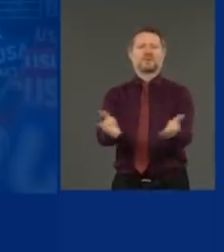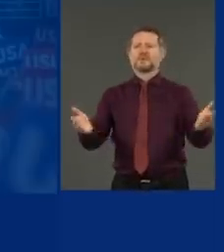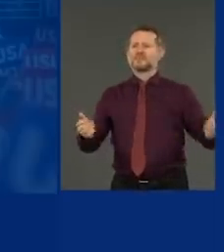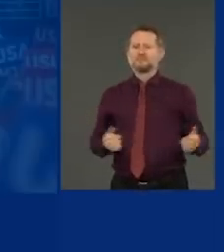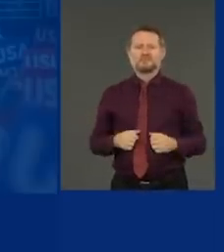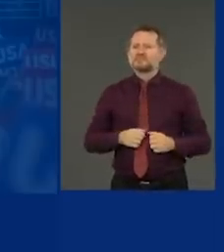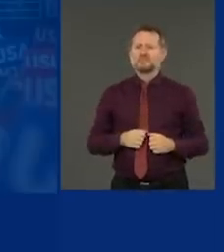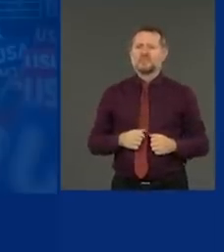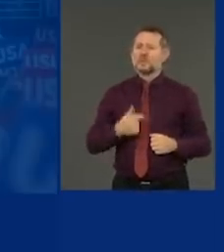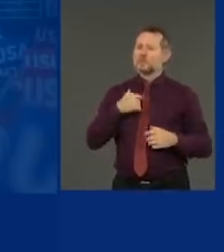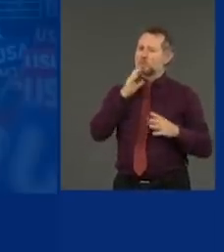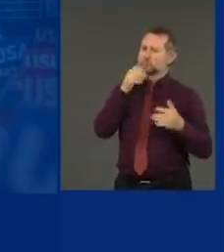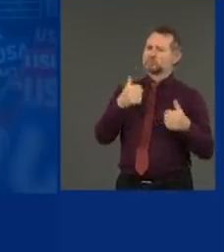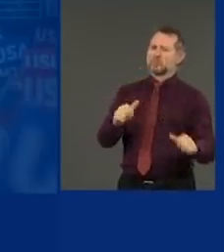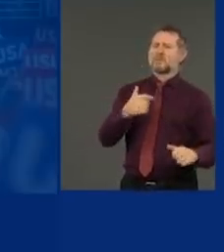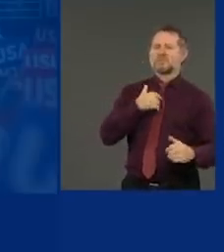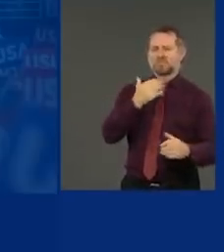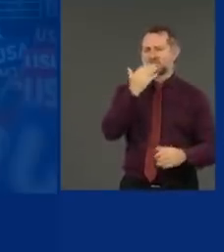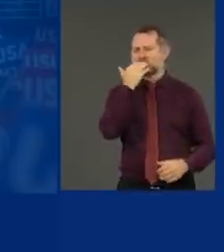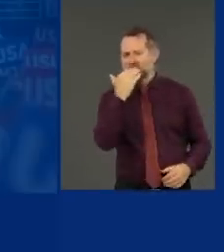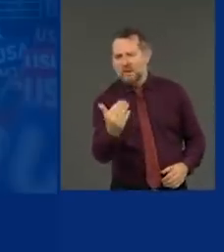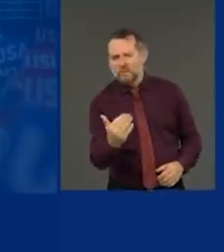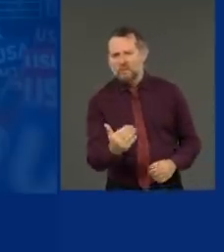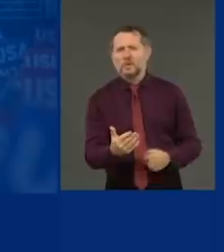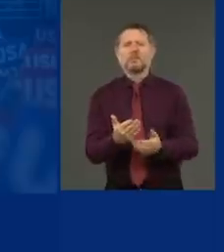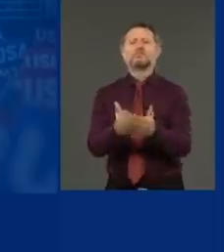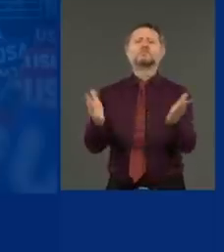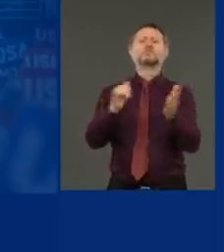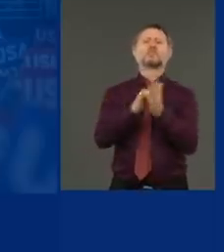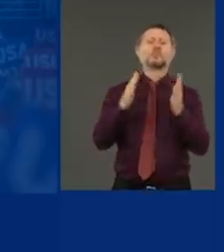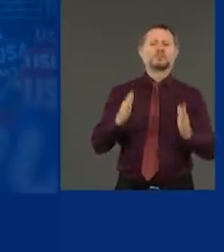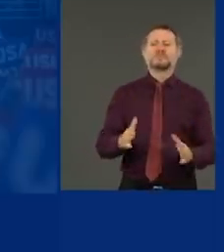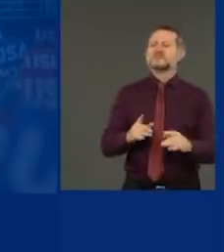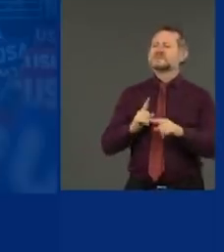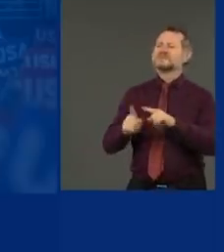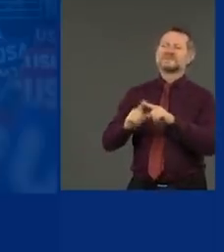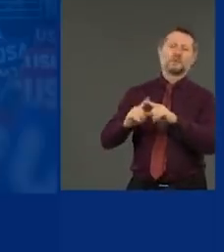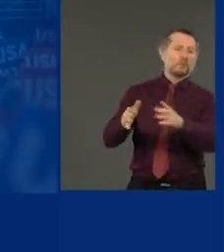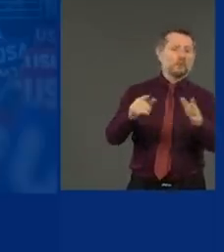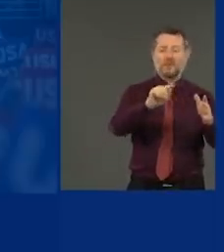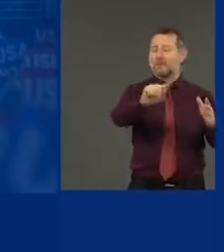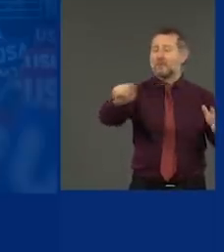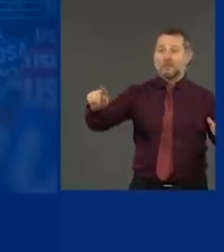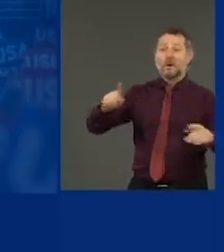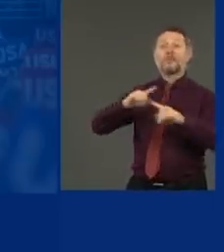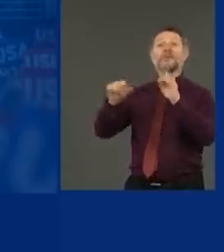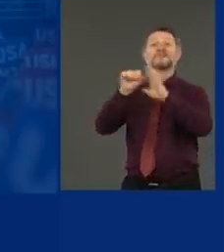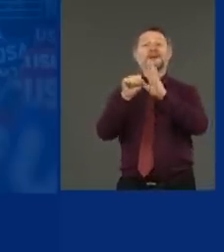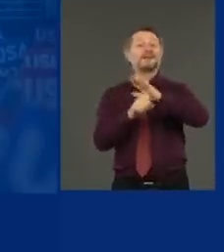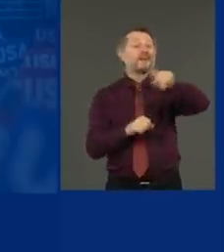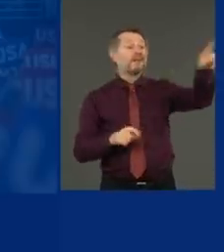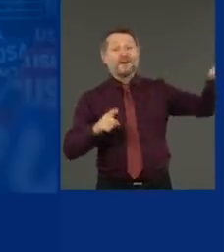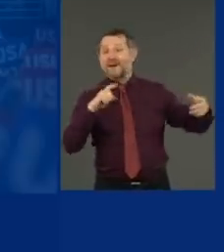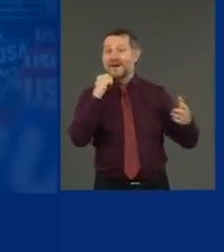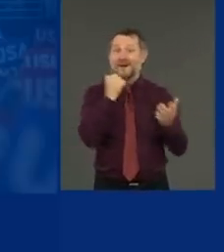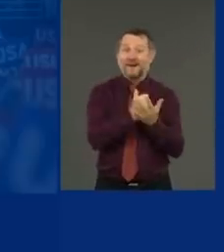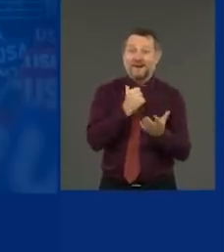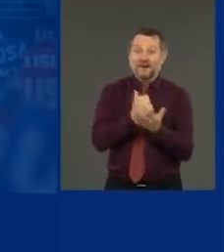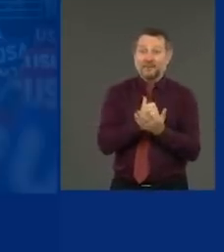on behalf of New Yorkers a lot of different ways. I've said anything you need, anywhere in the state, we'll be